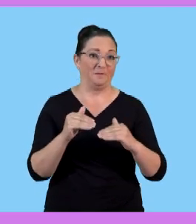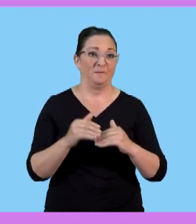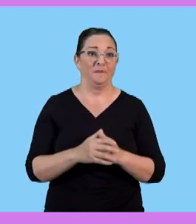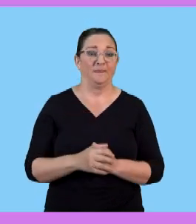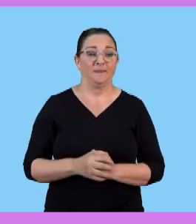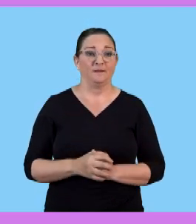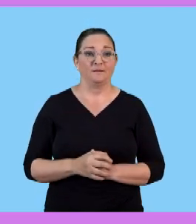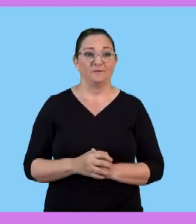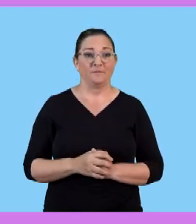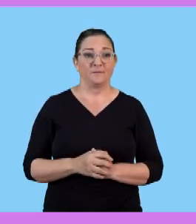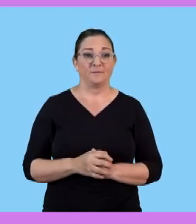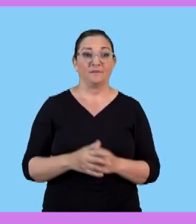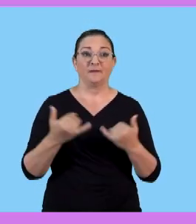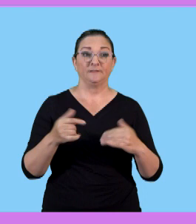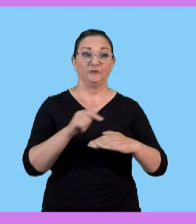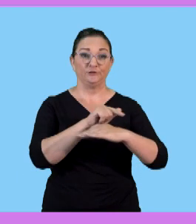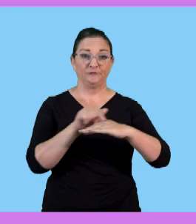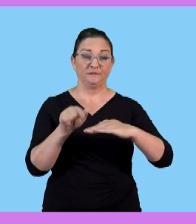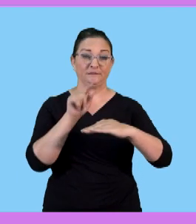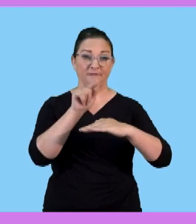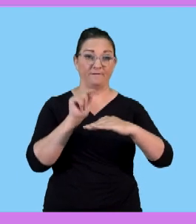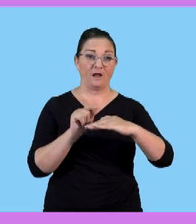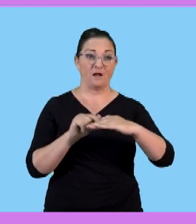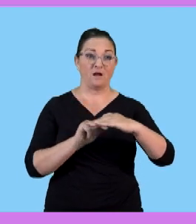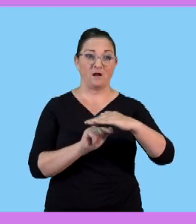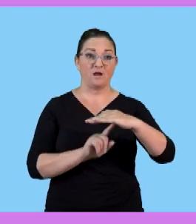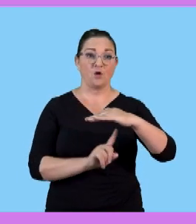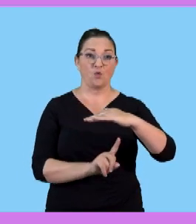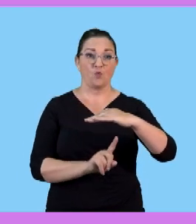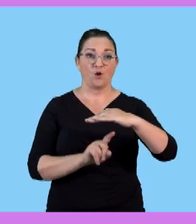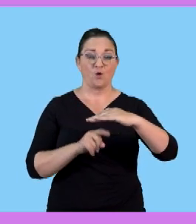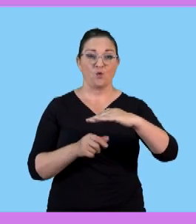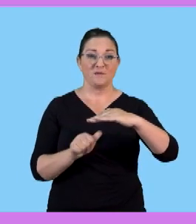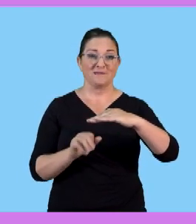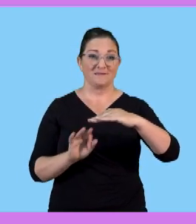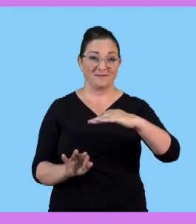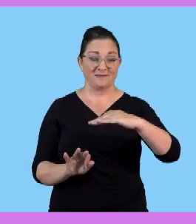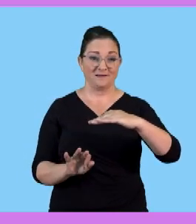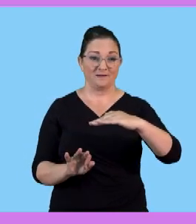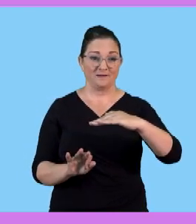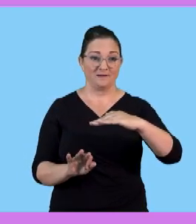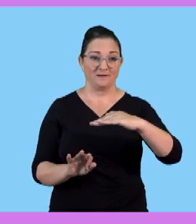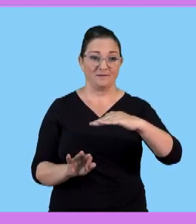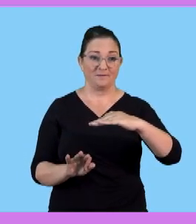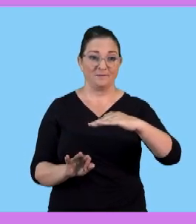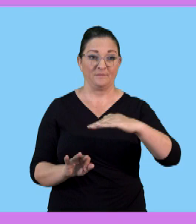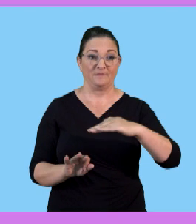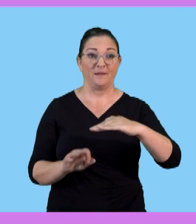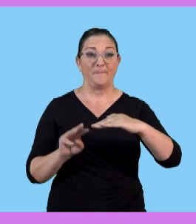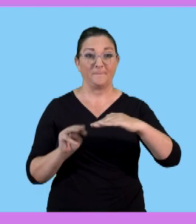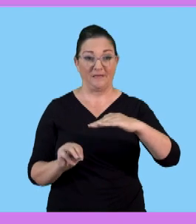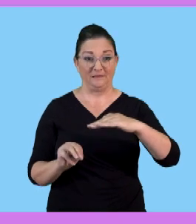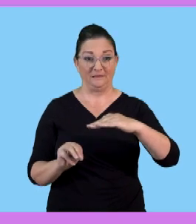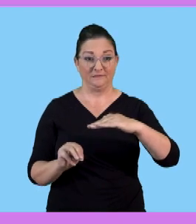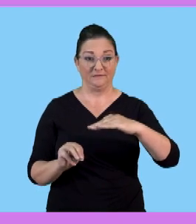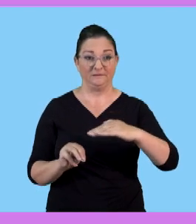Let's take that bracket away there. And I'll divide that by our 1.63,